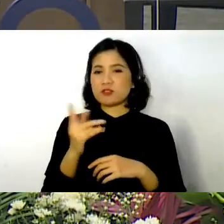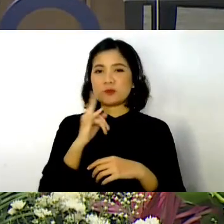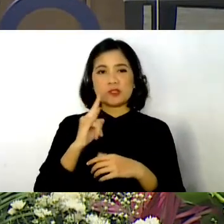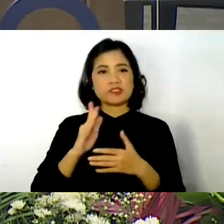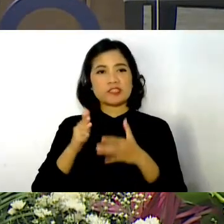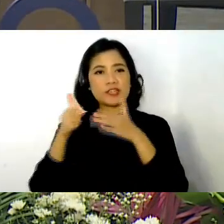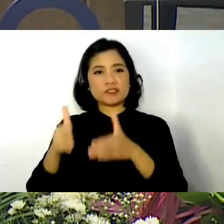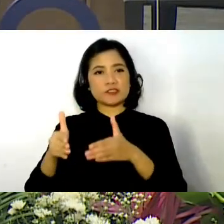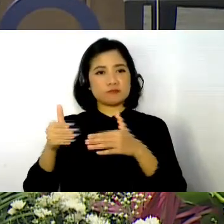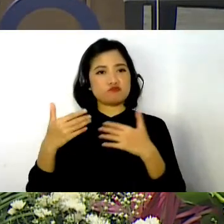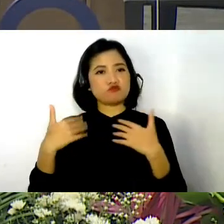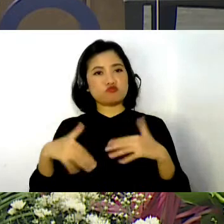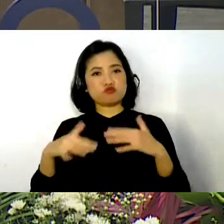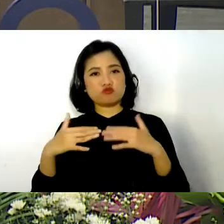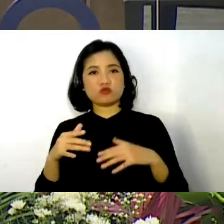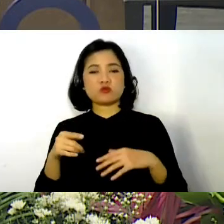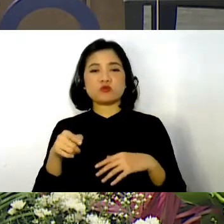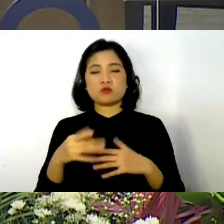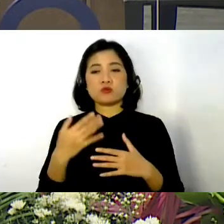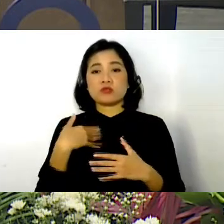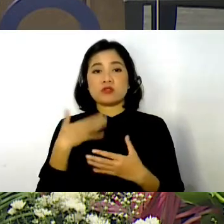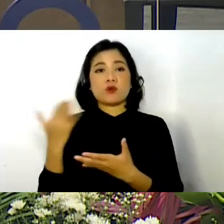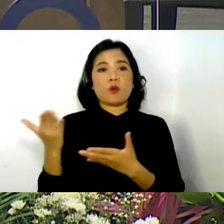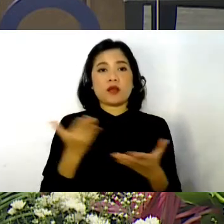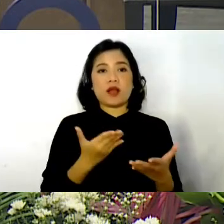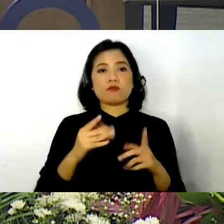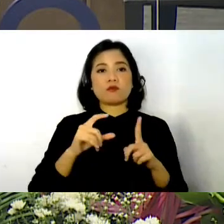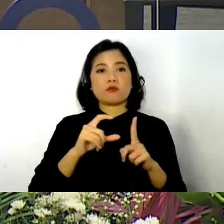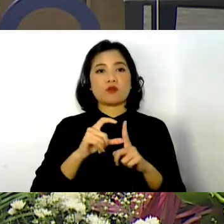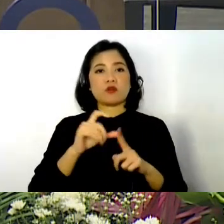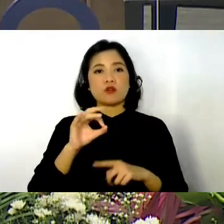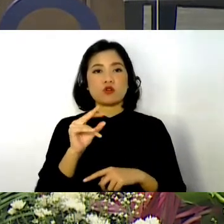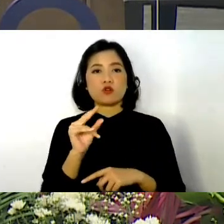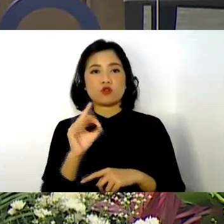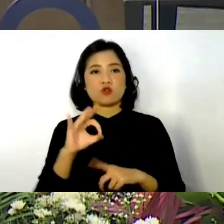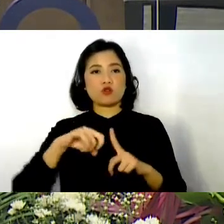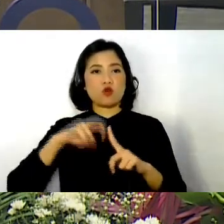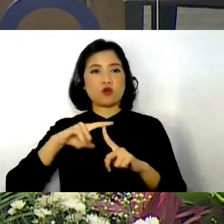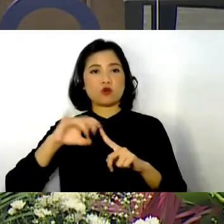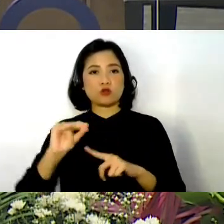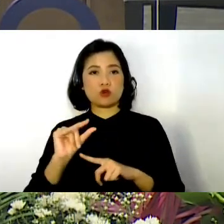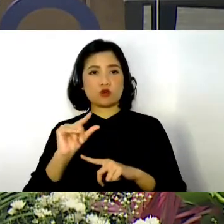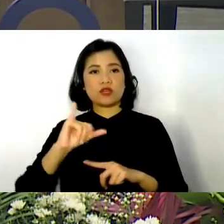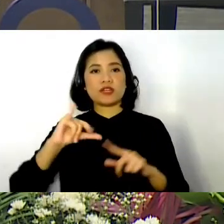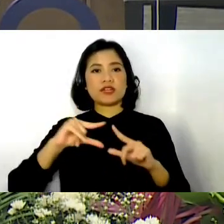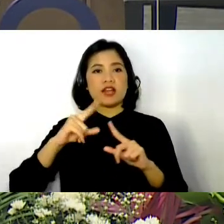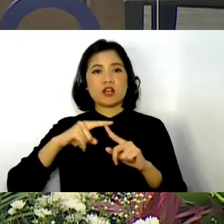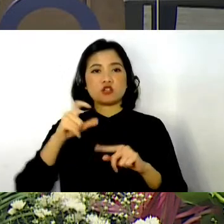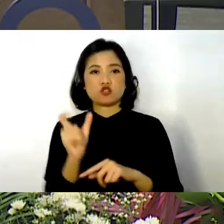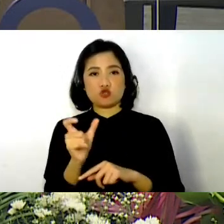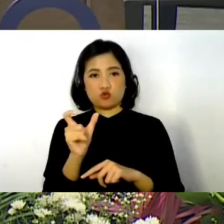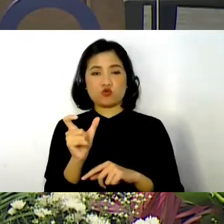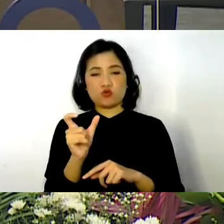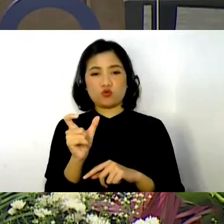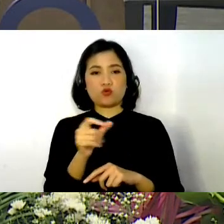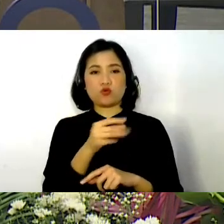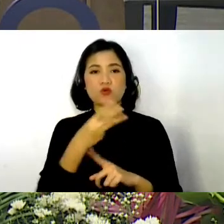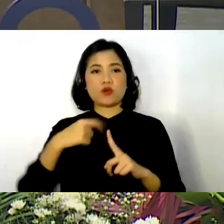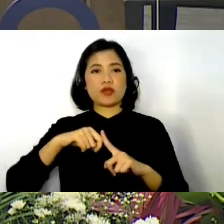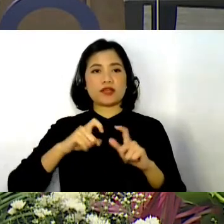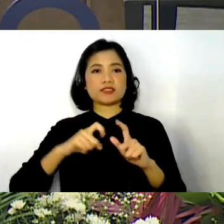we wish, now we are in the process of fixing our data, and hopefully our policy making process is going to be